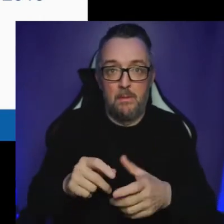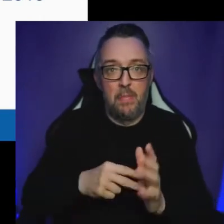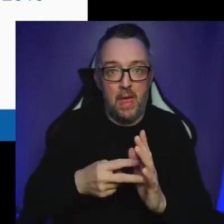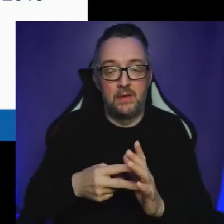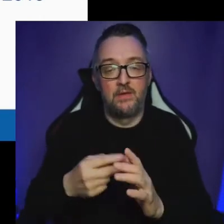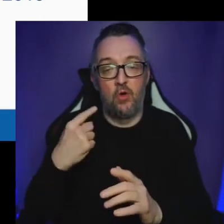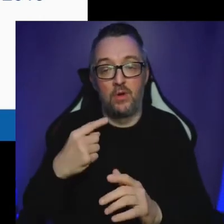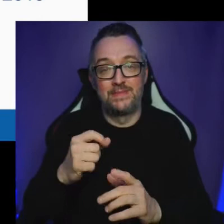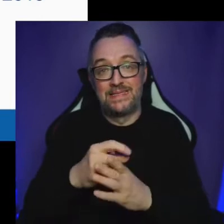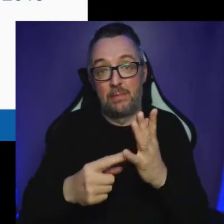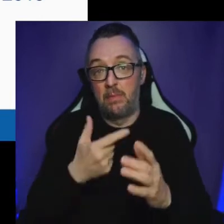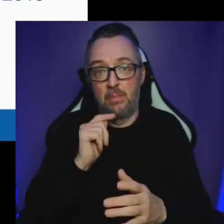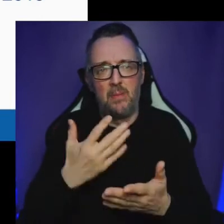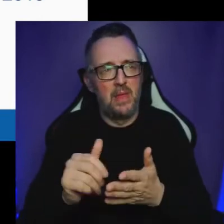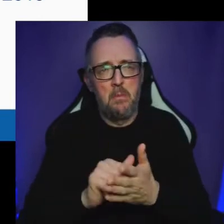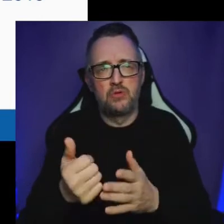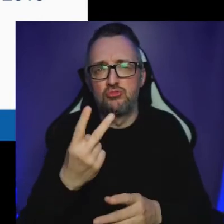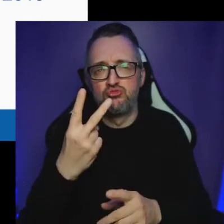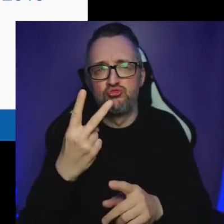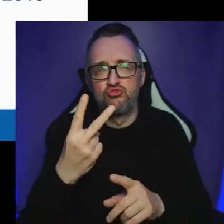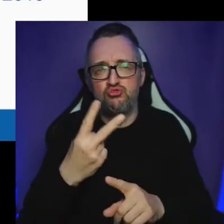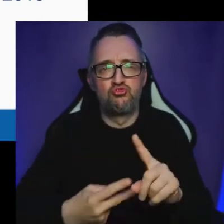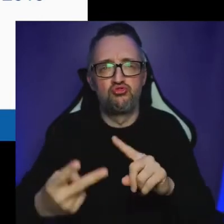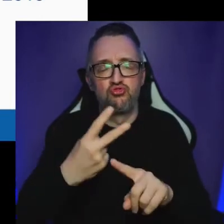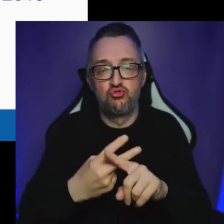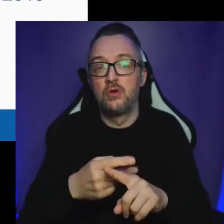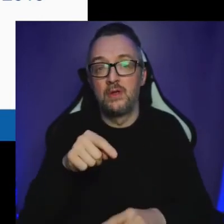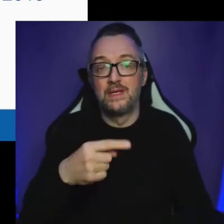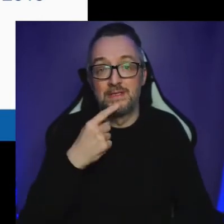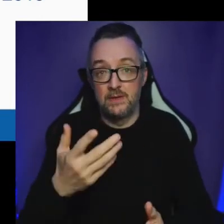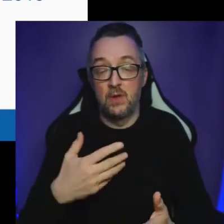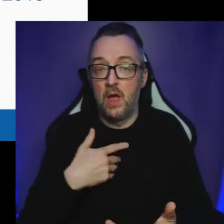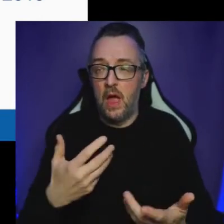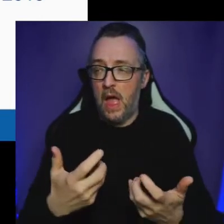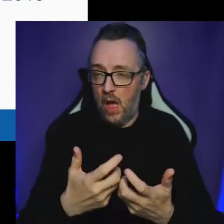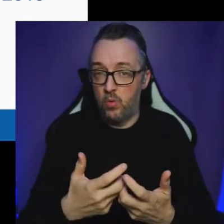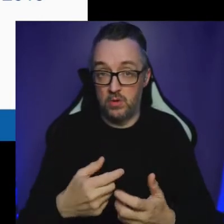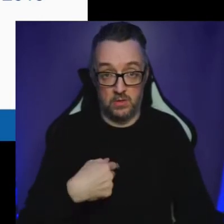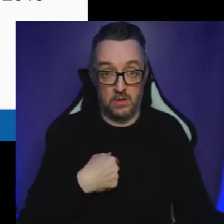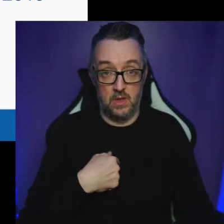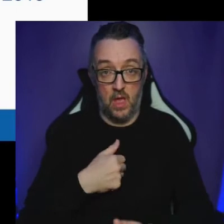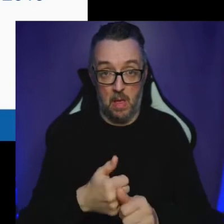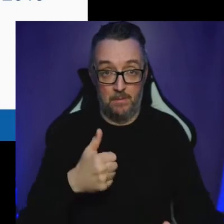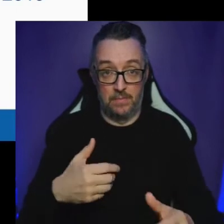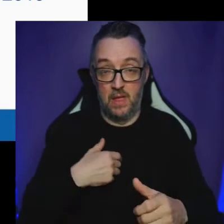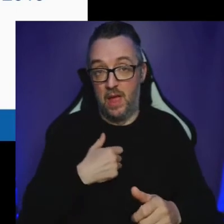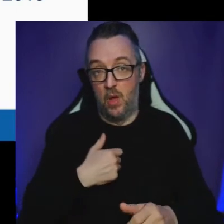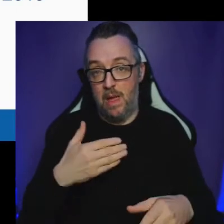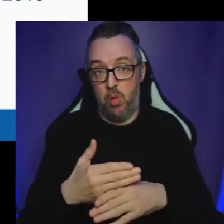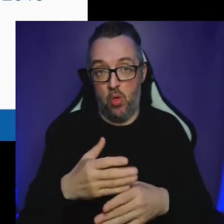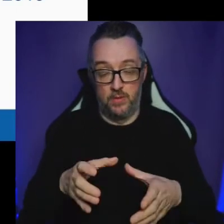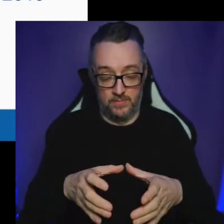published a couple of years ago now, that's very much a case of, well, how do we make sure that we as an employer are